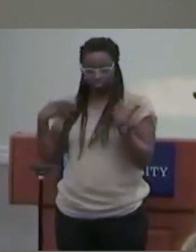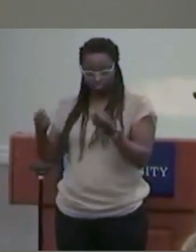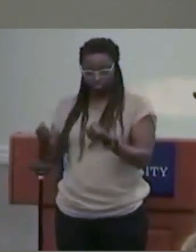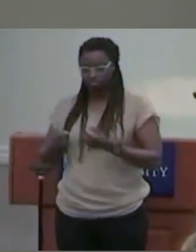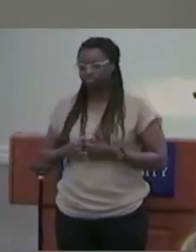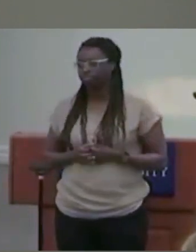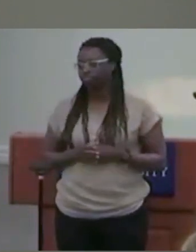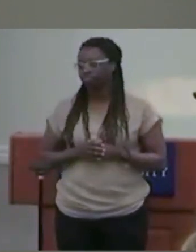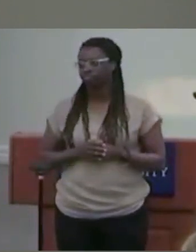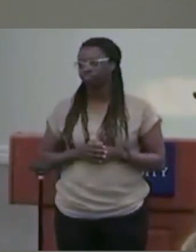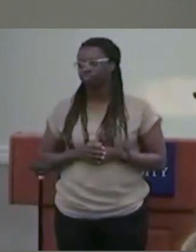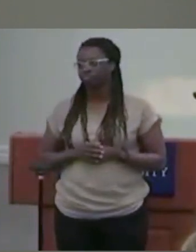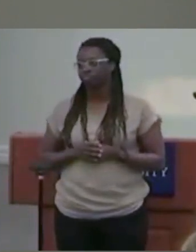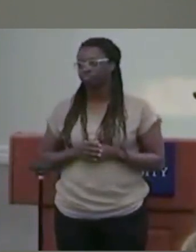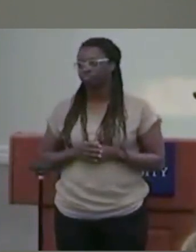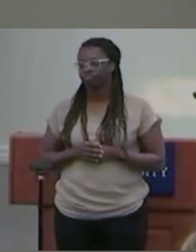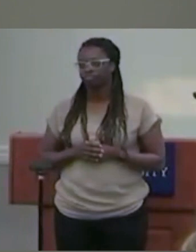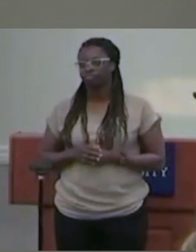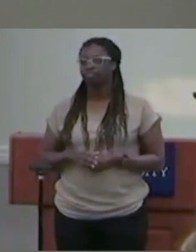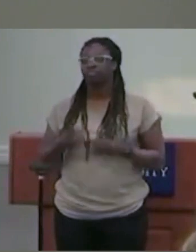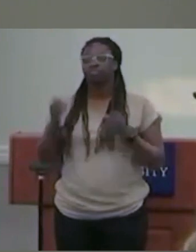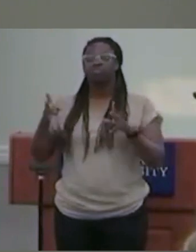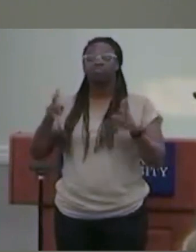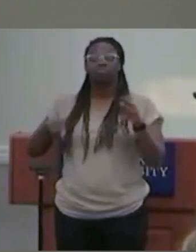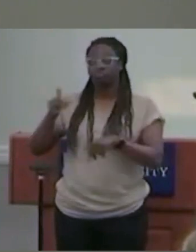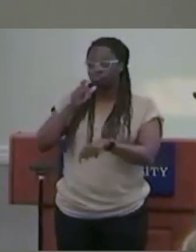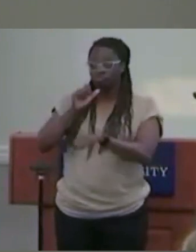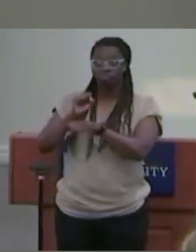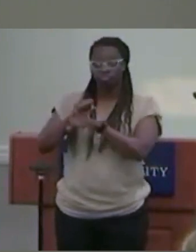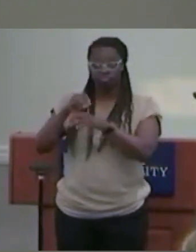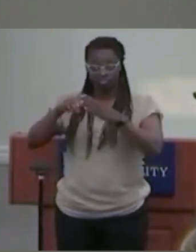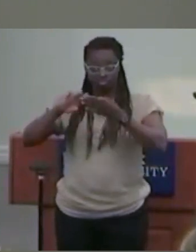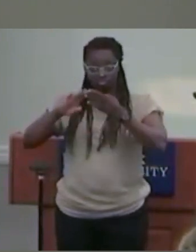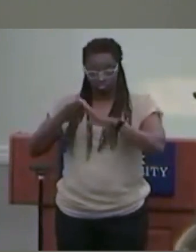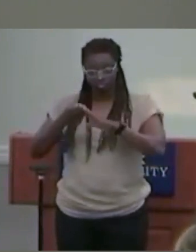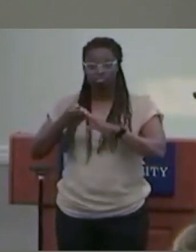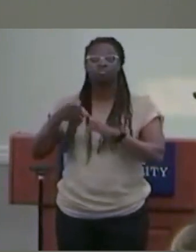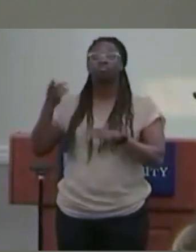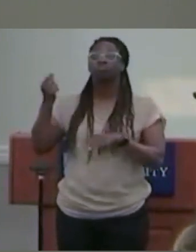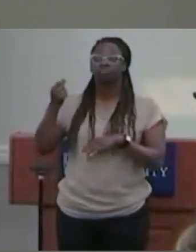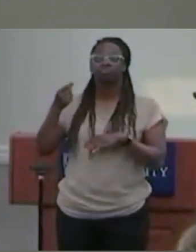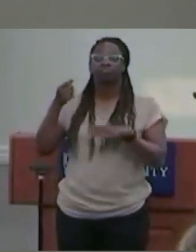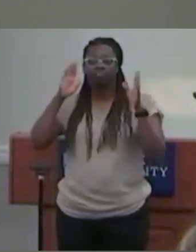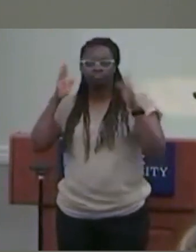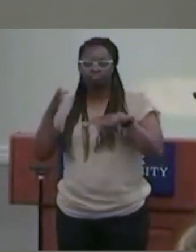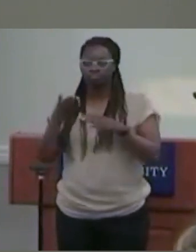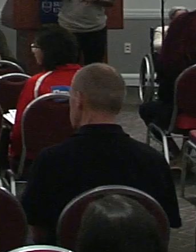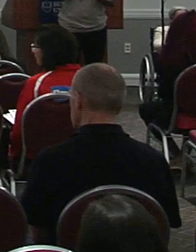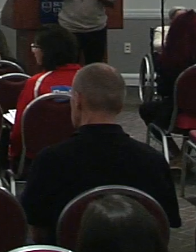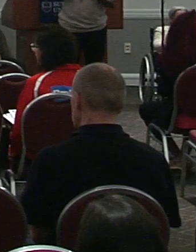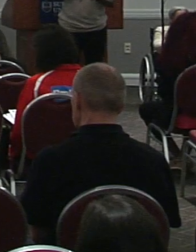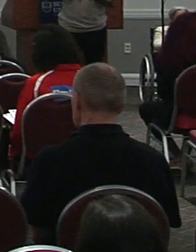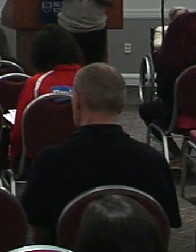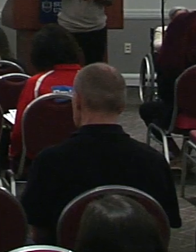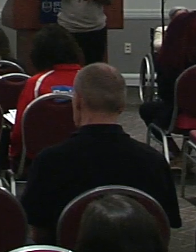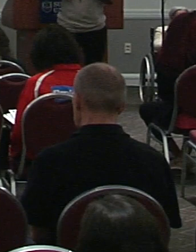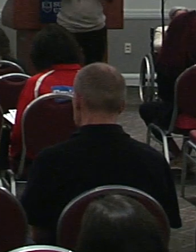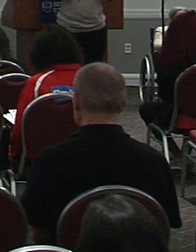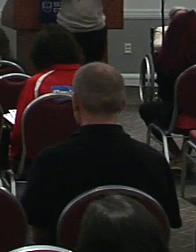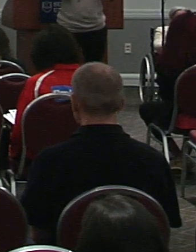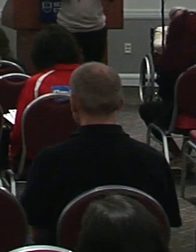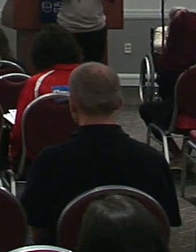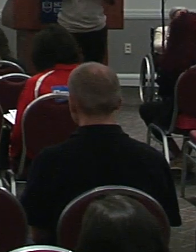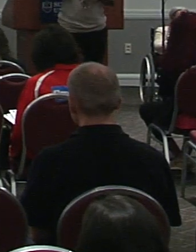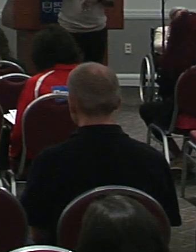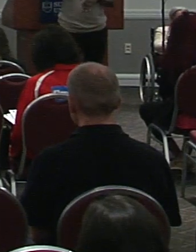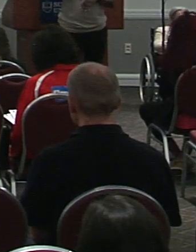a lot of the work that the city does come through the Health Commission, or BPHC. Yeah, and on that note, I'll